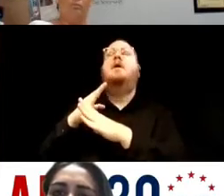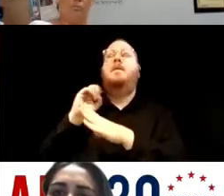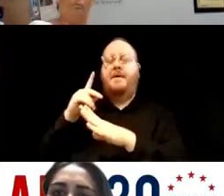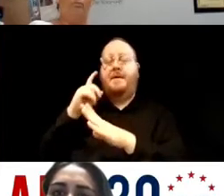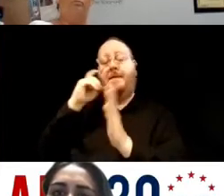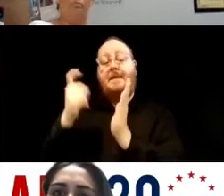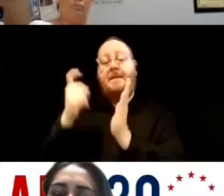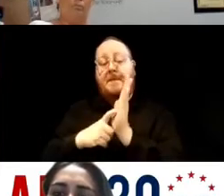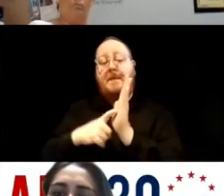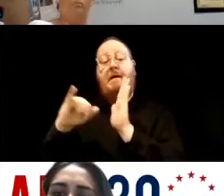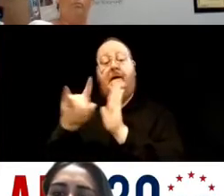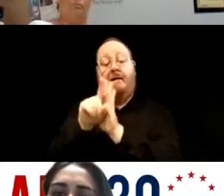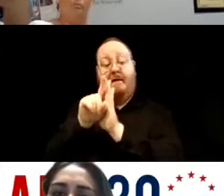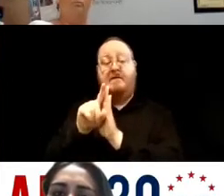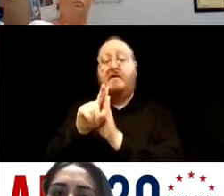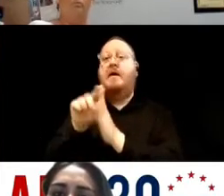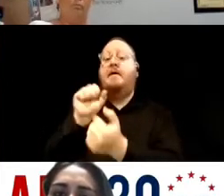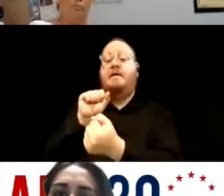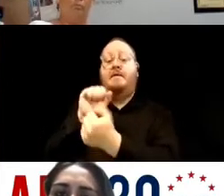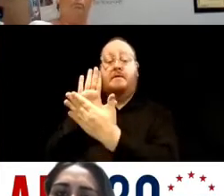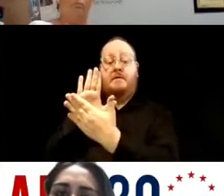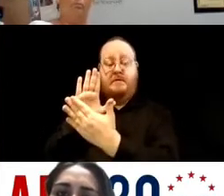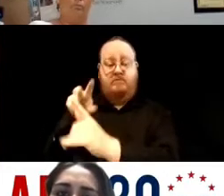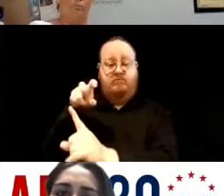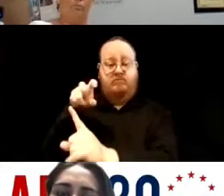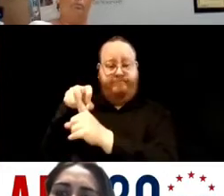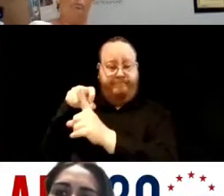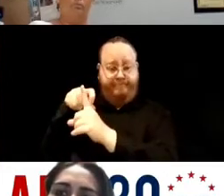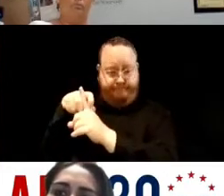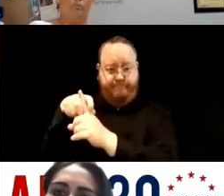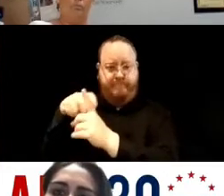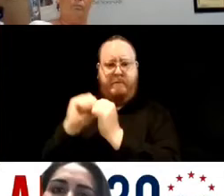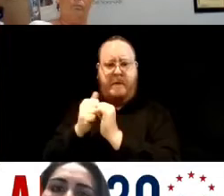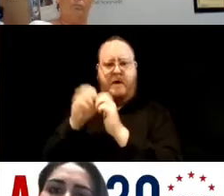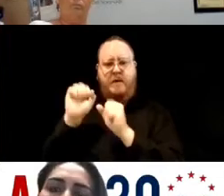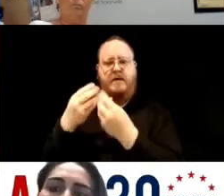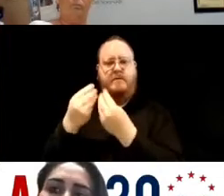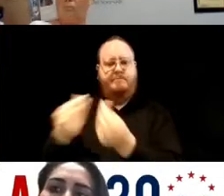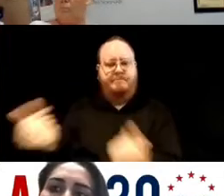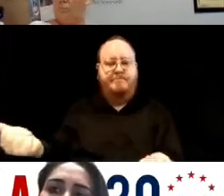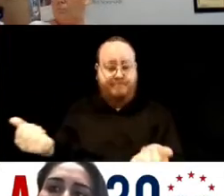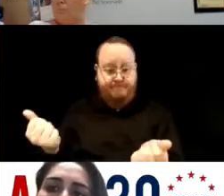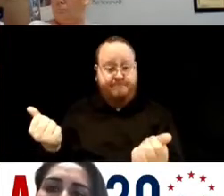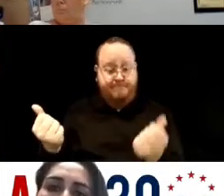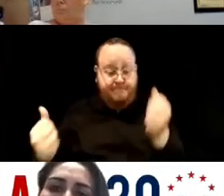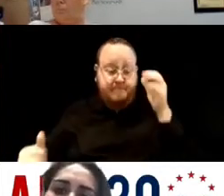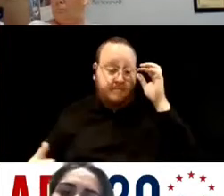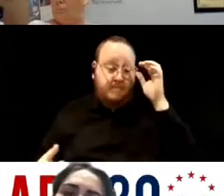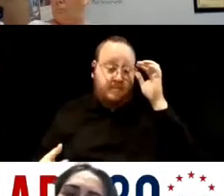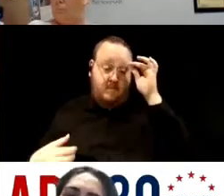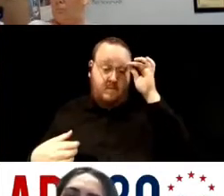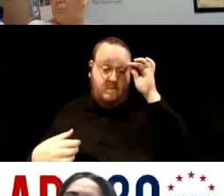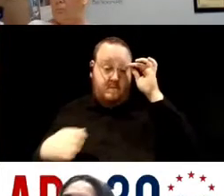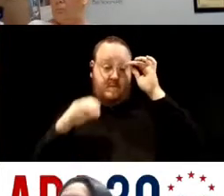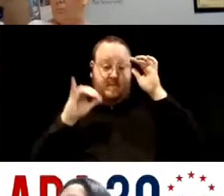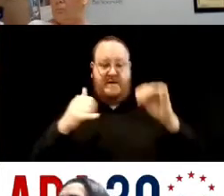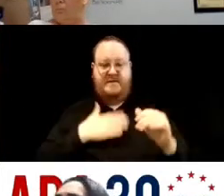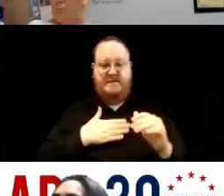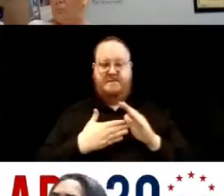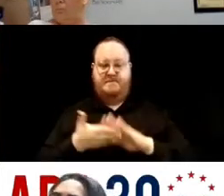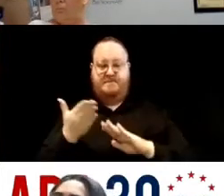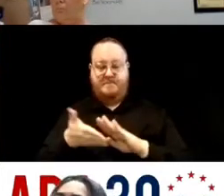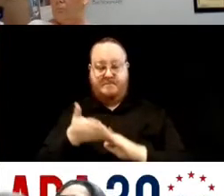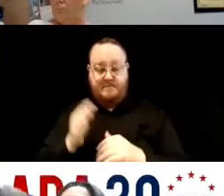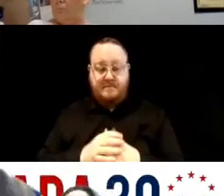it, and we figure out a way to make it not an obstacle. And that's just the way I operate. So I